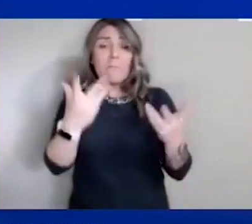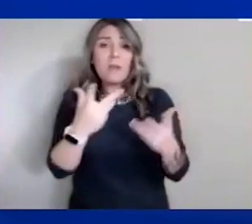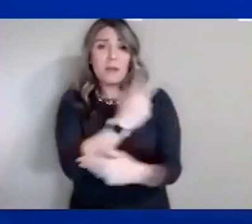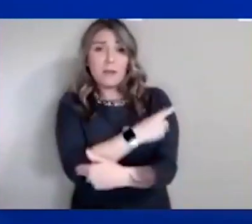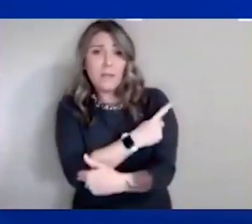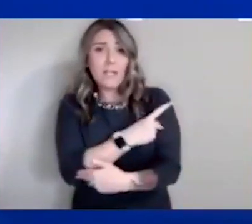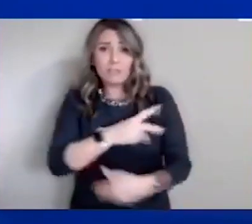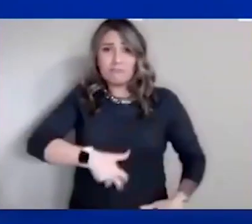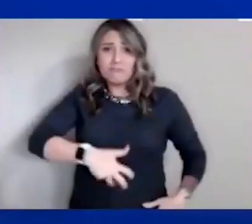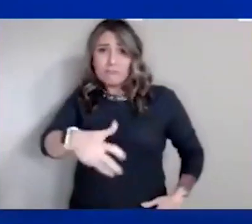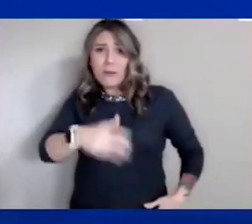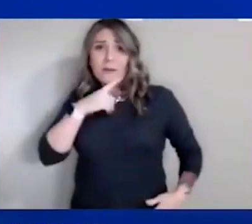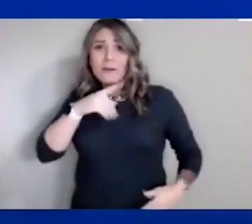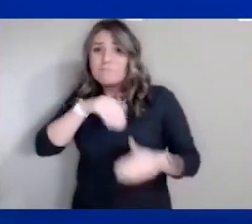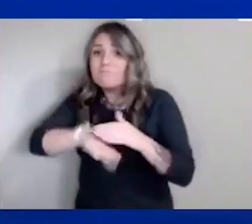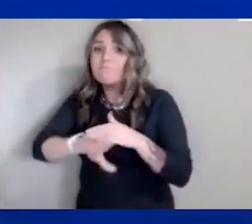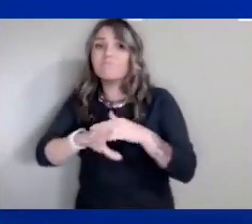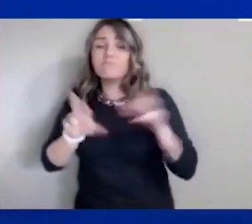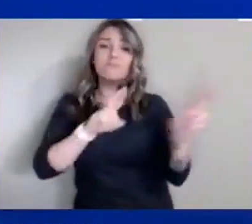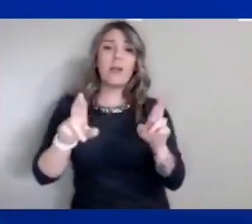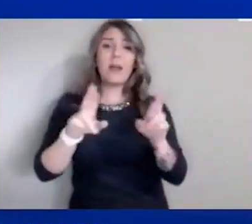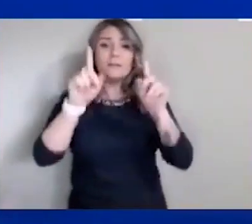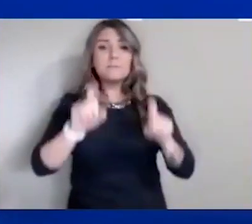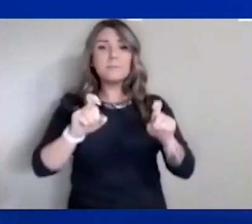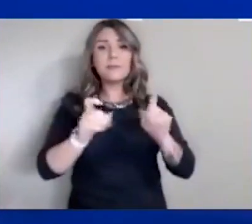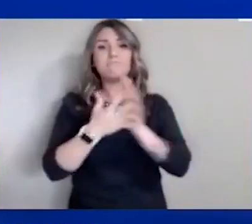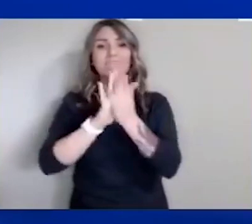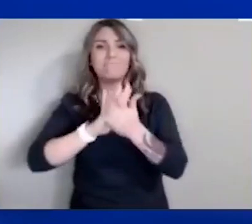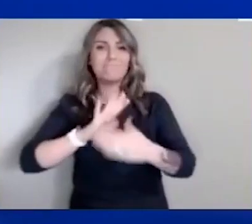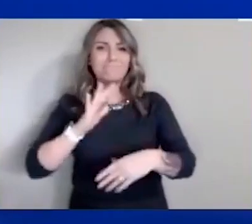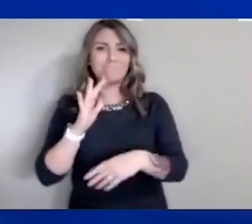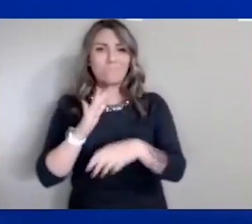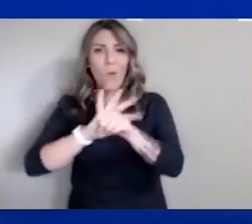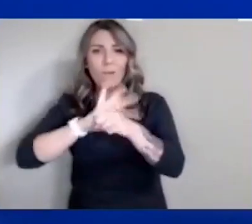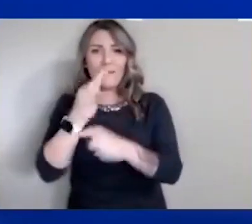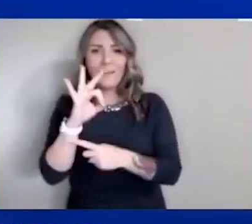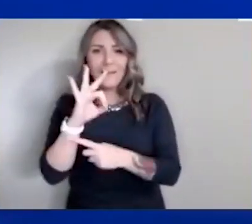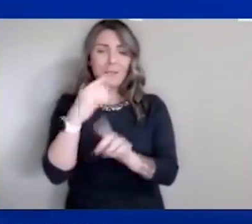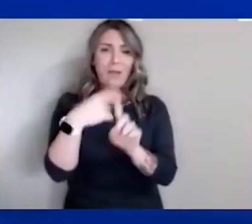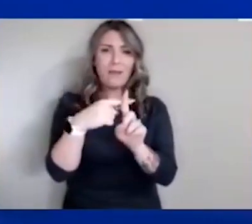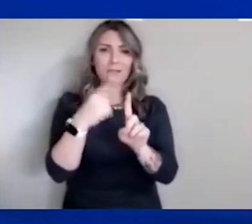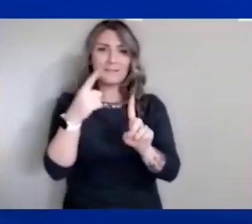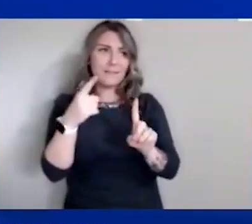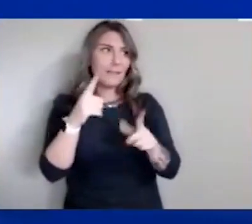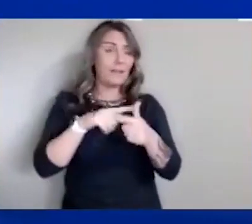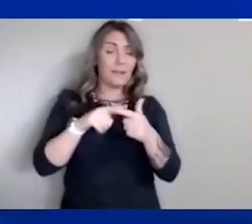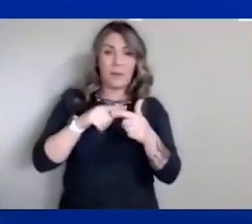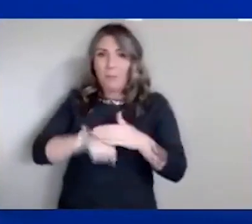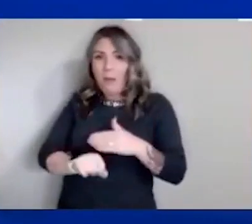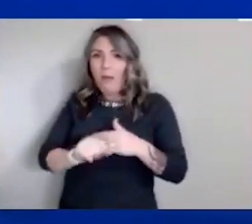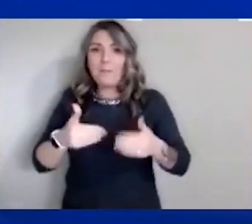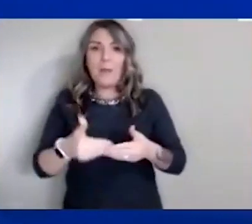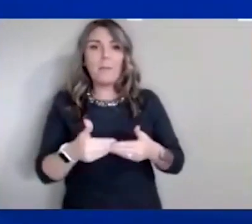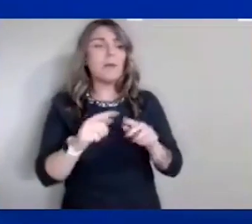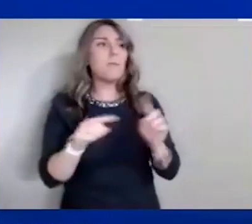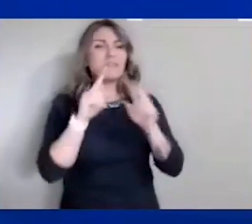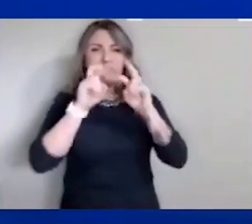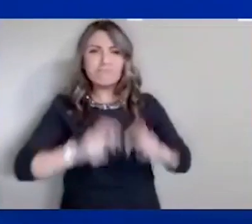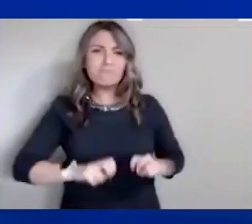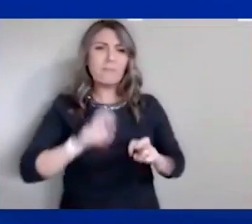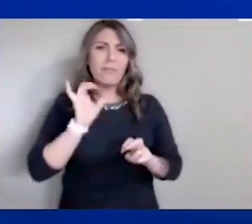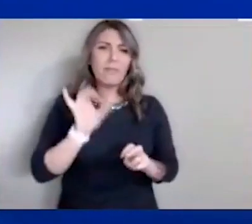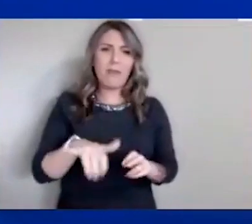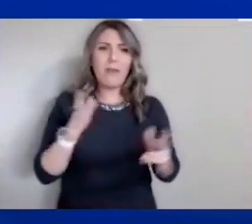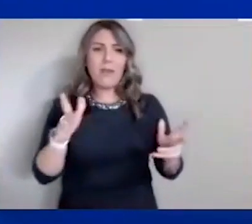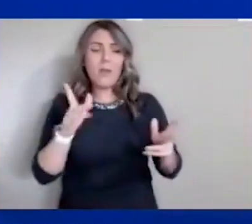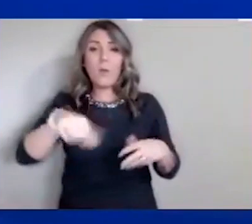COVID positive, but they're here to deliver a baby. And so when you look at like that, then those patients really